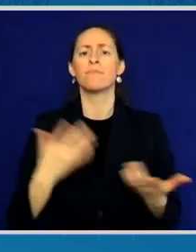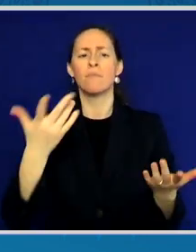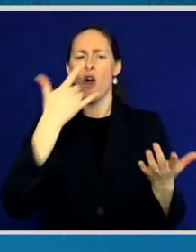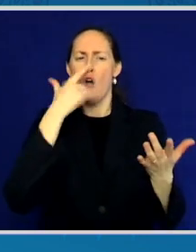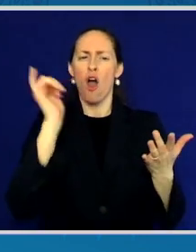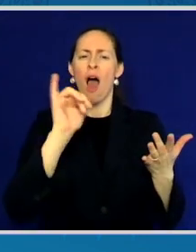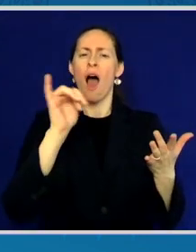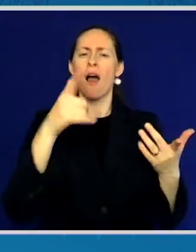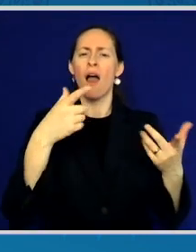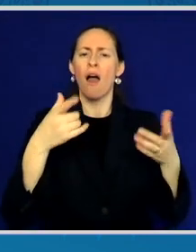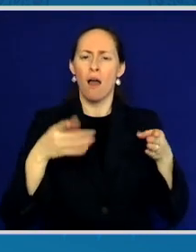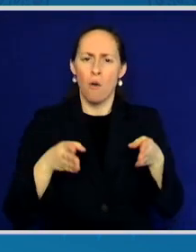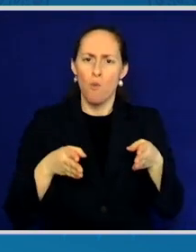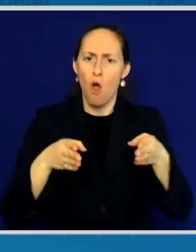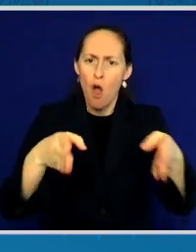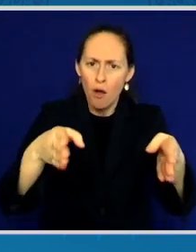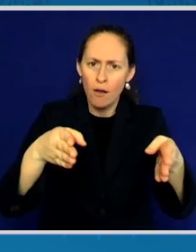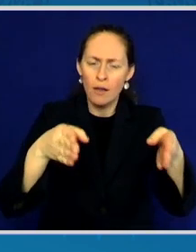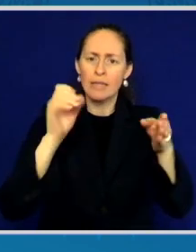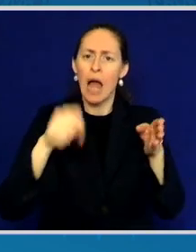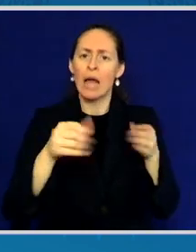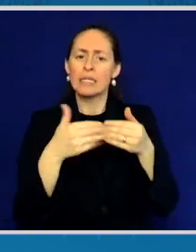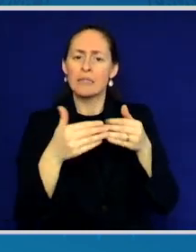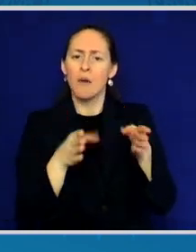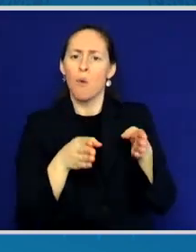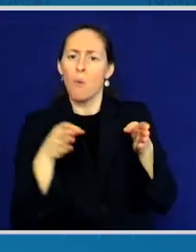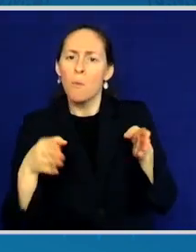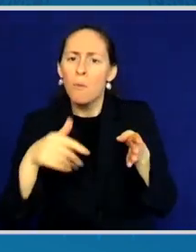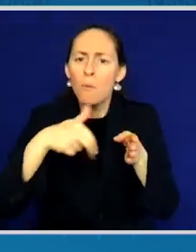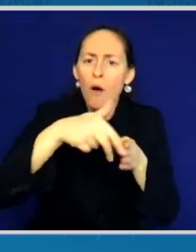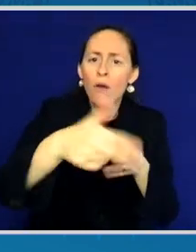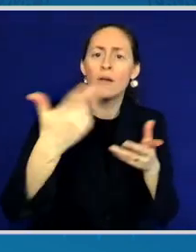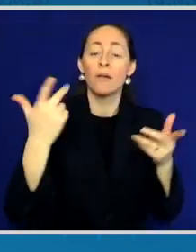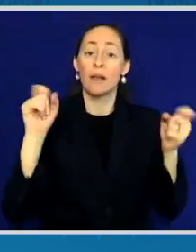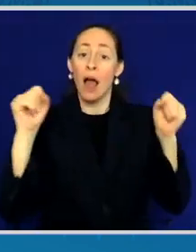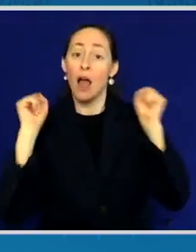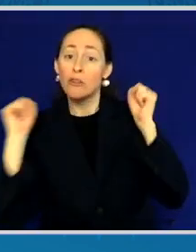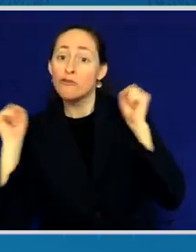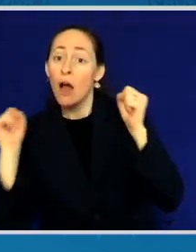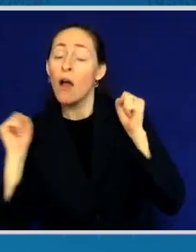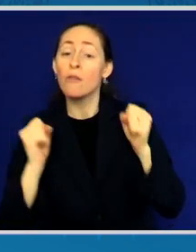walk, to exercise, to socialize. But they're also part of the transit network.